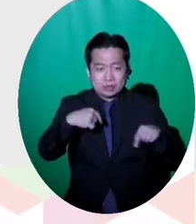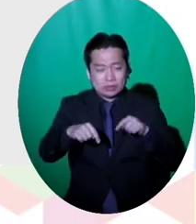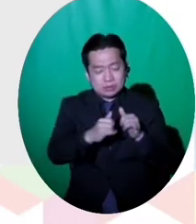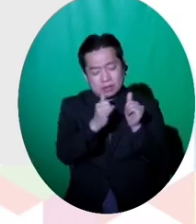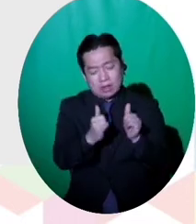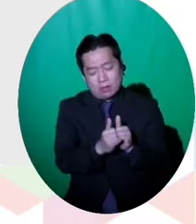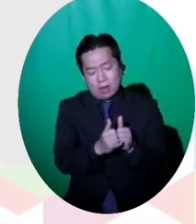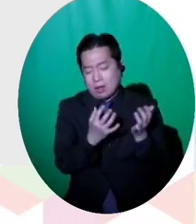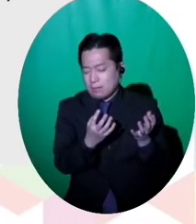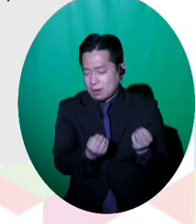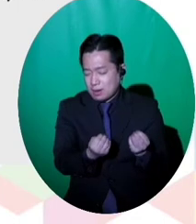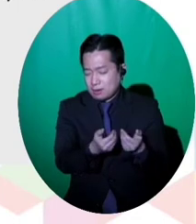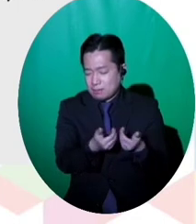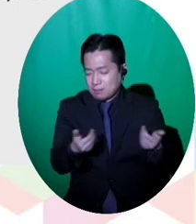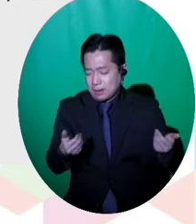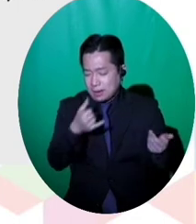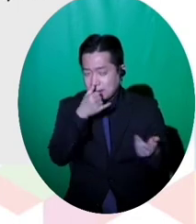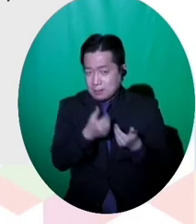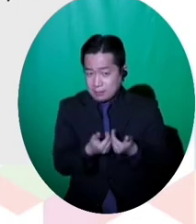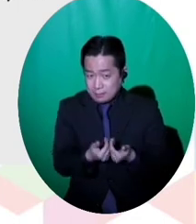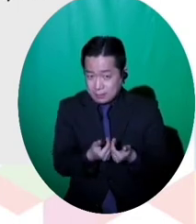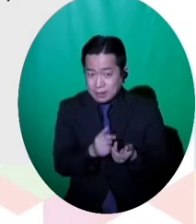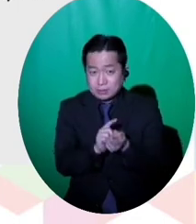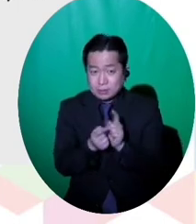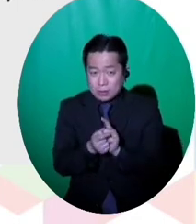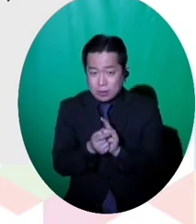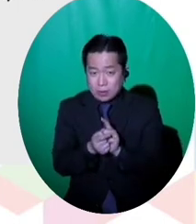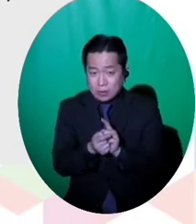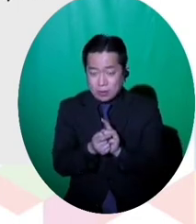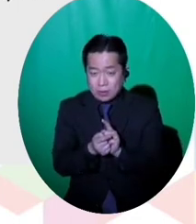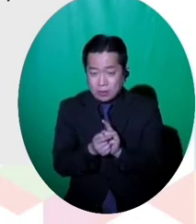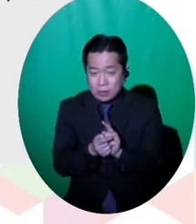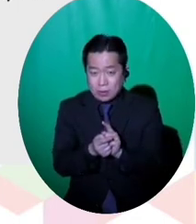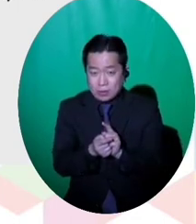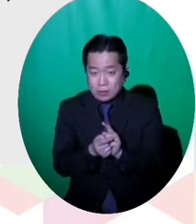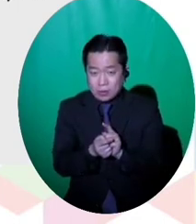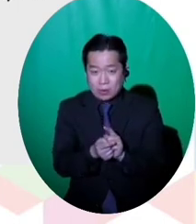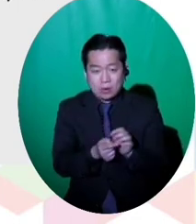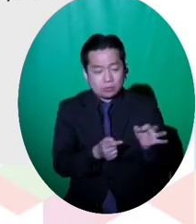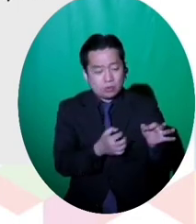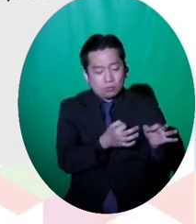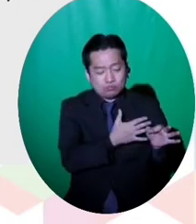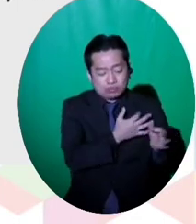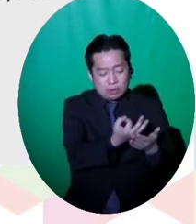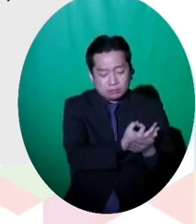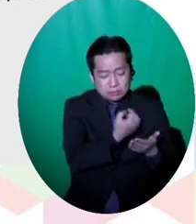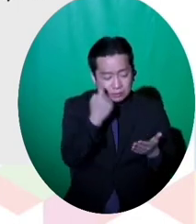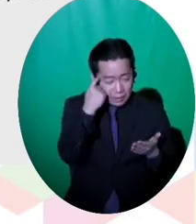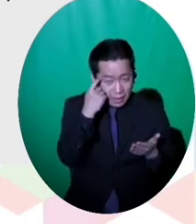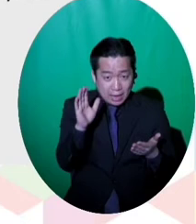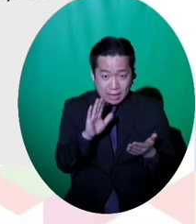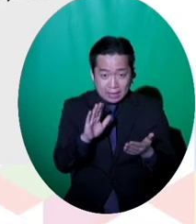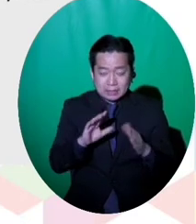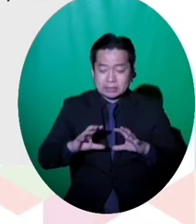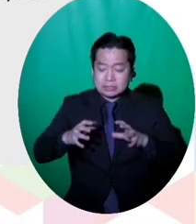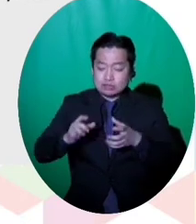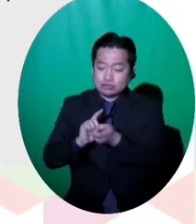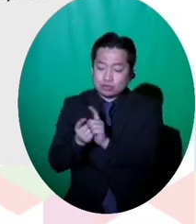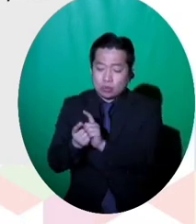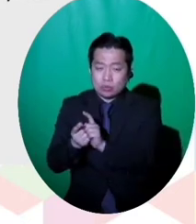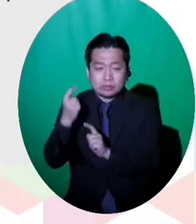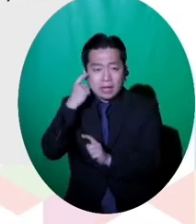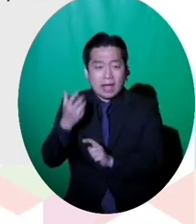planet, and not only about wealth. So care democracy can turn these vicious circles of disengagement, fear, and